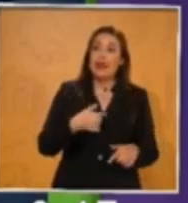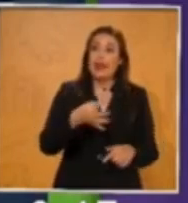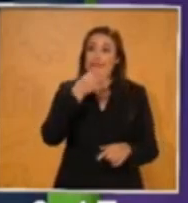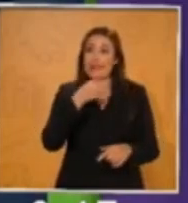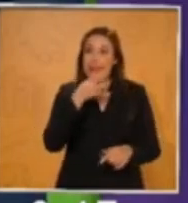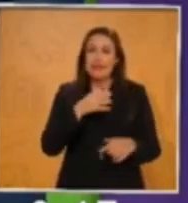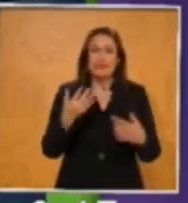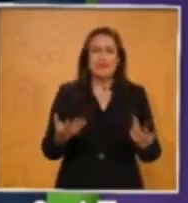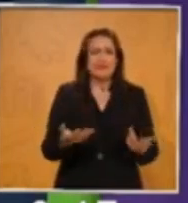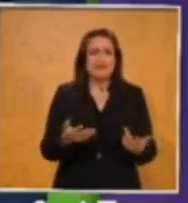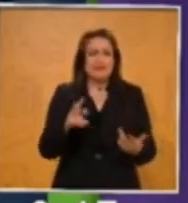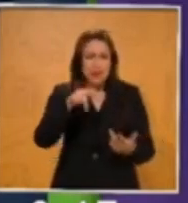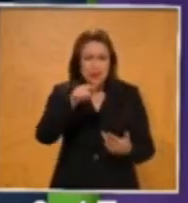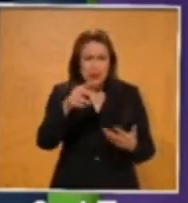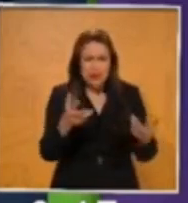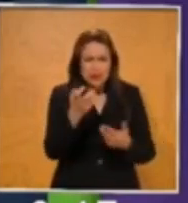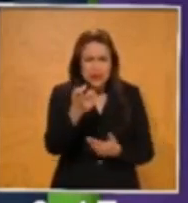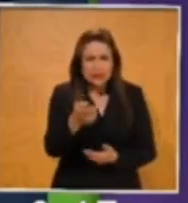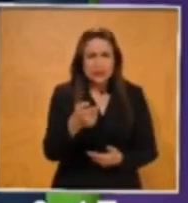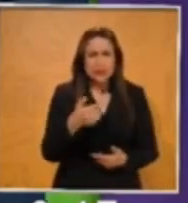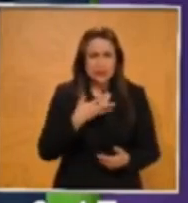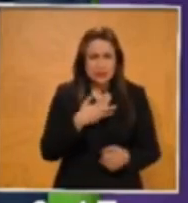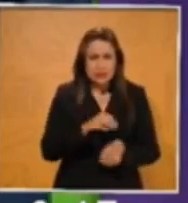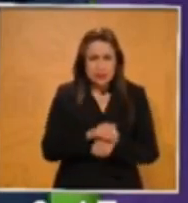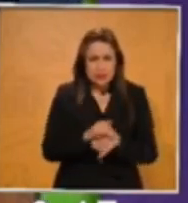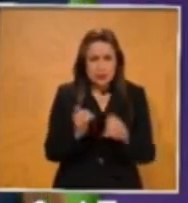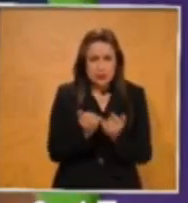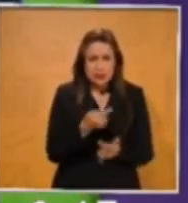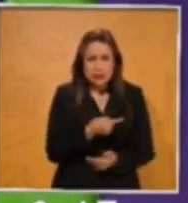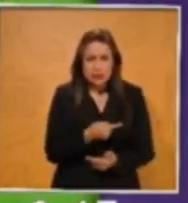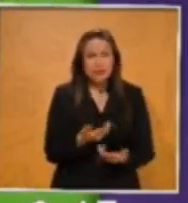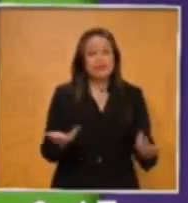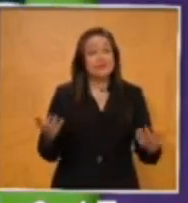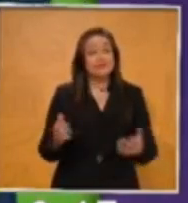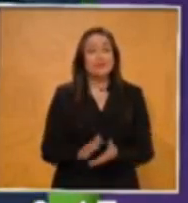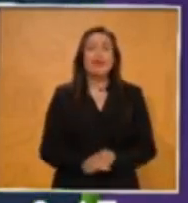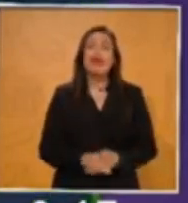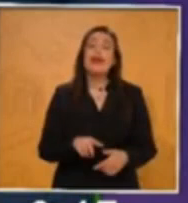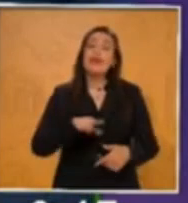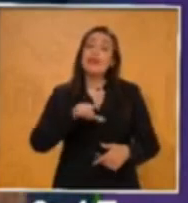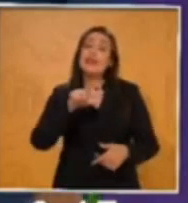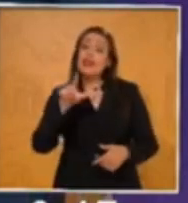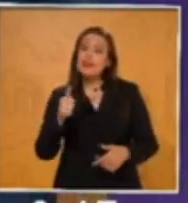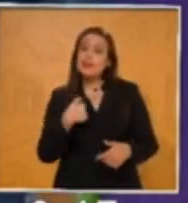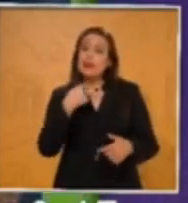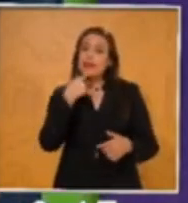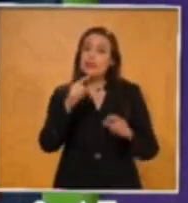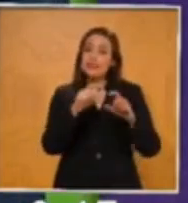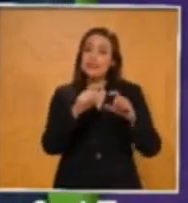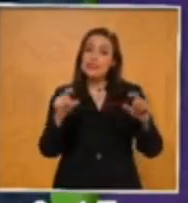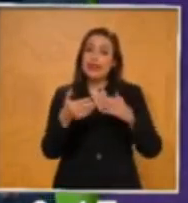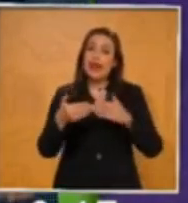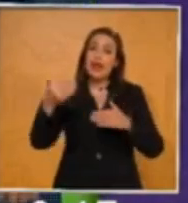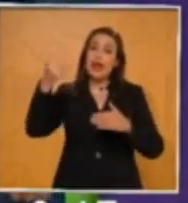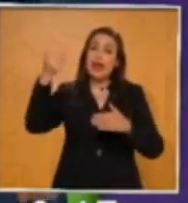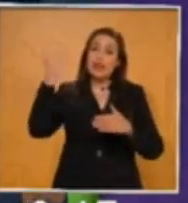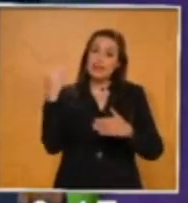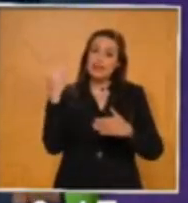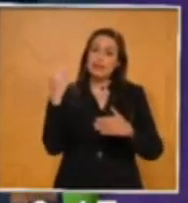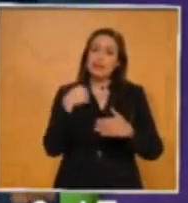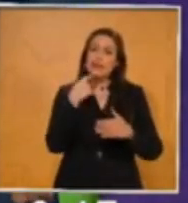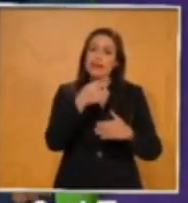that? Do you have a friend like that? Because I do. Then in past, we have Monica